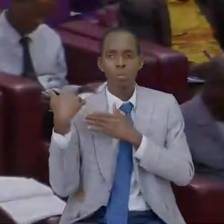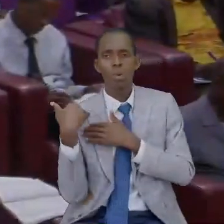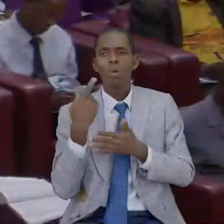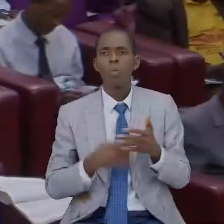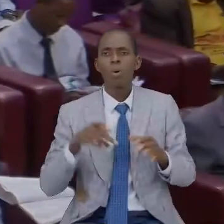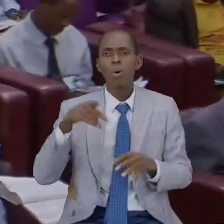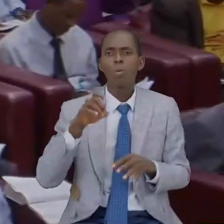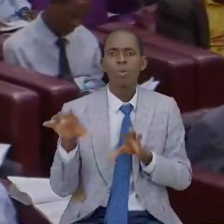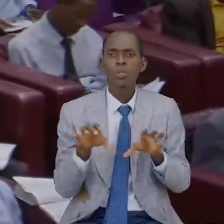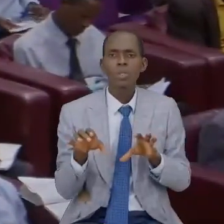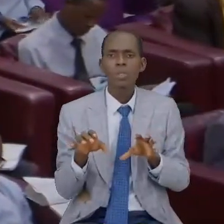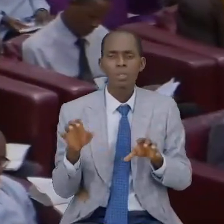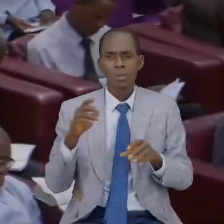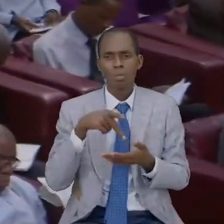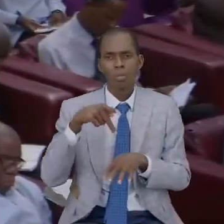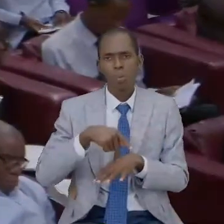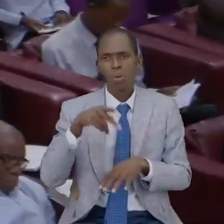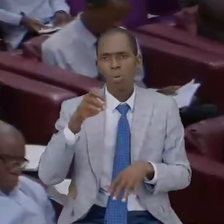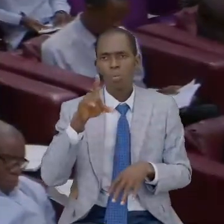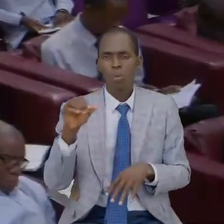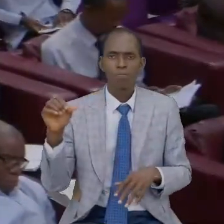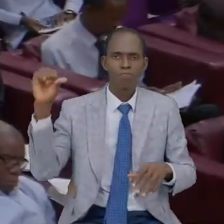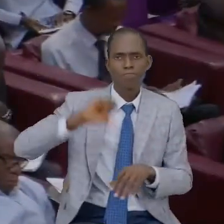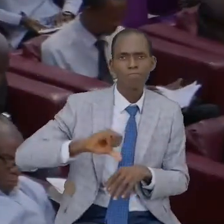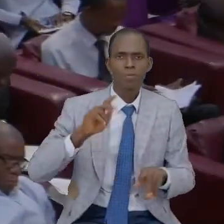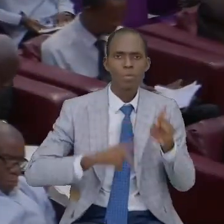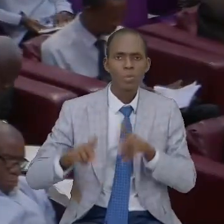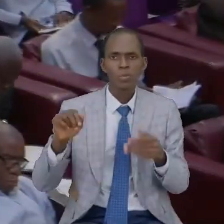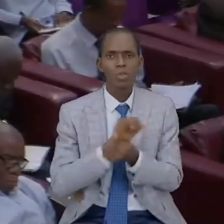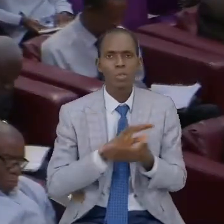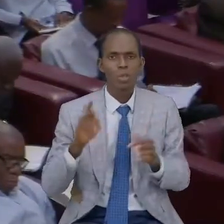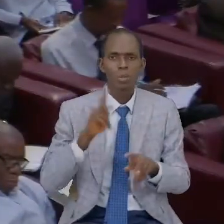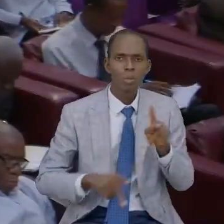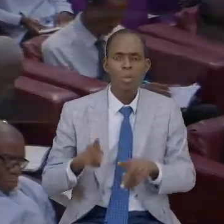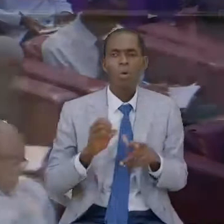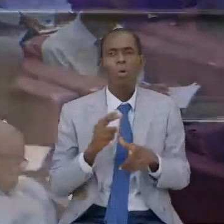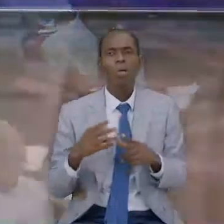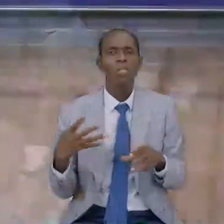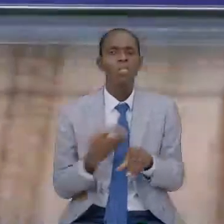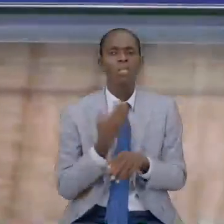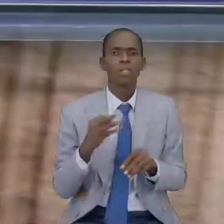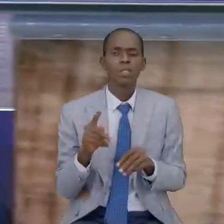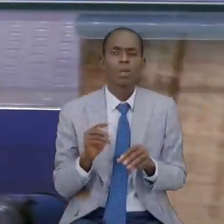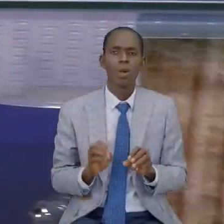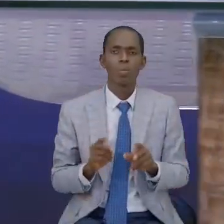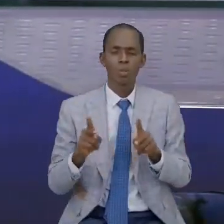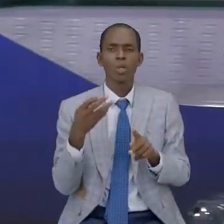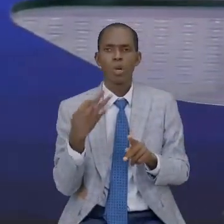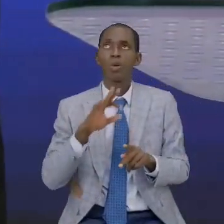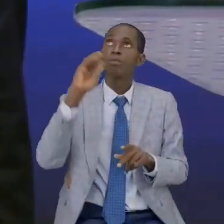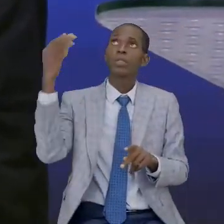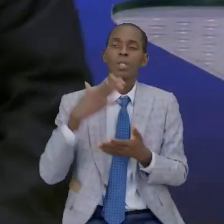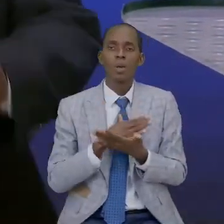that burden, what did he do? Did he condemn them? Did he destroy them? Did he take the avenue and the channel